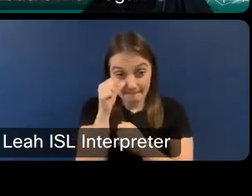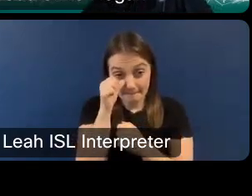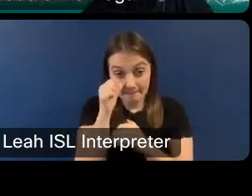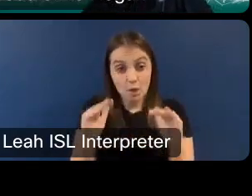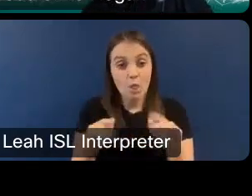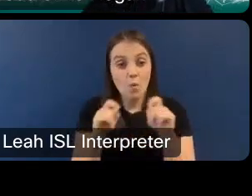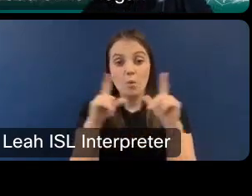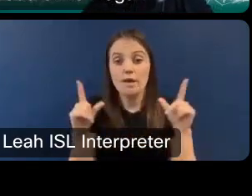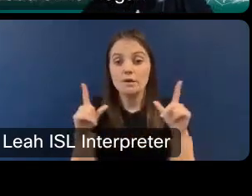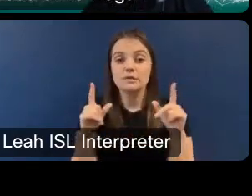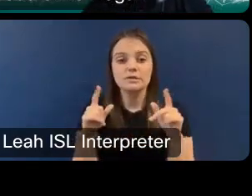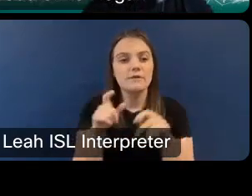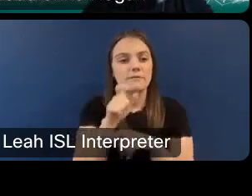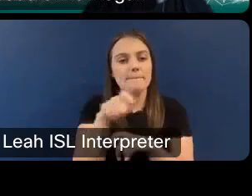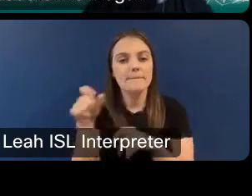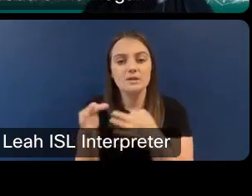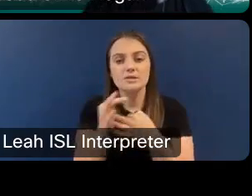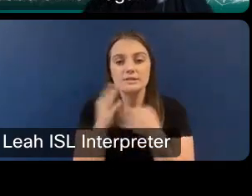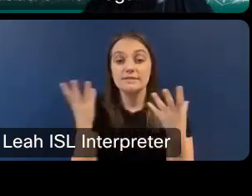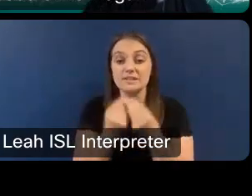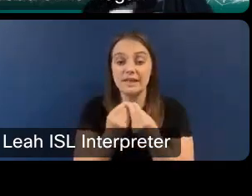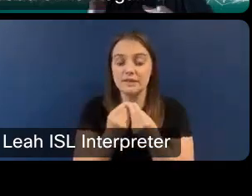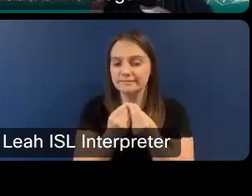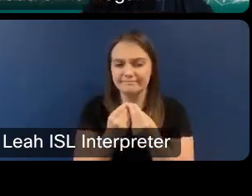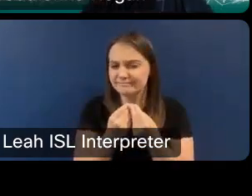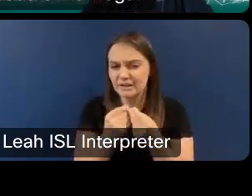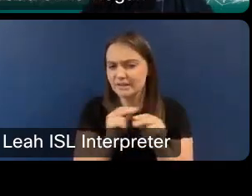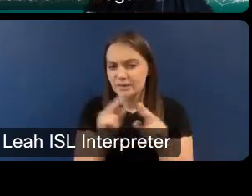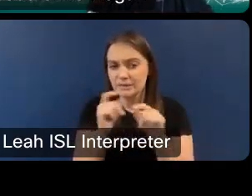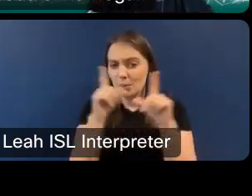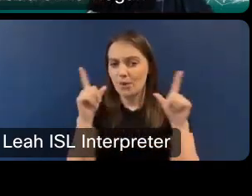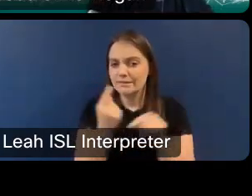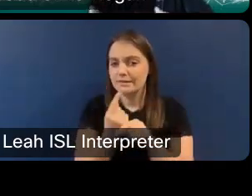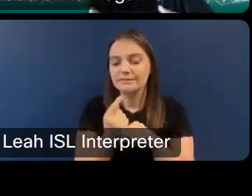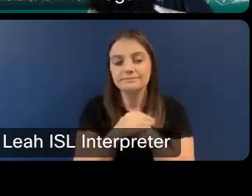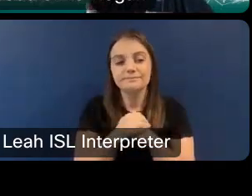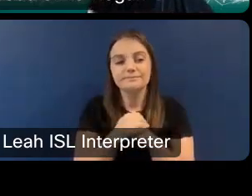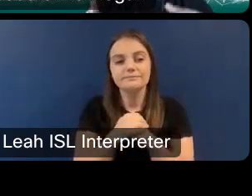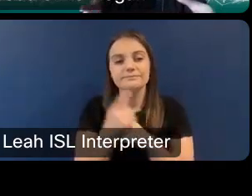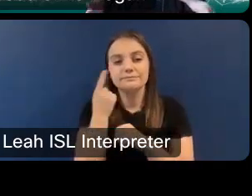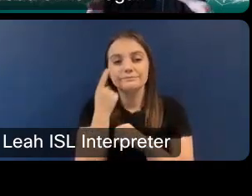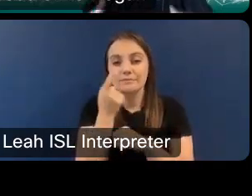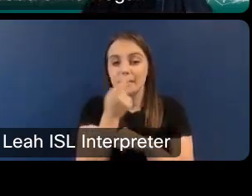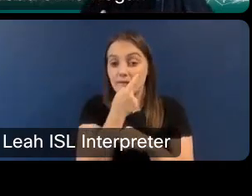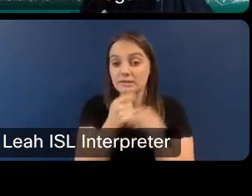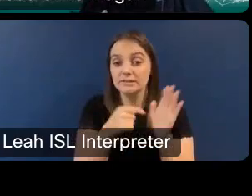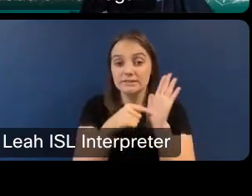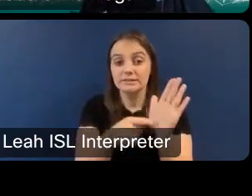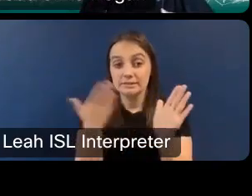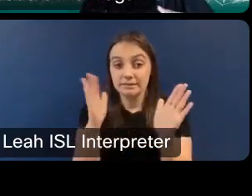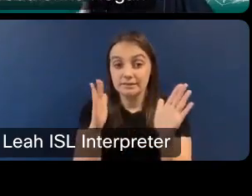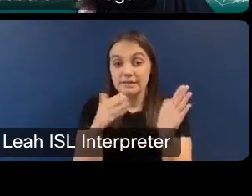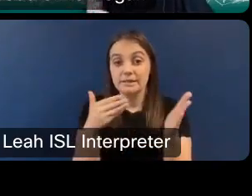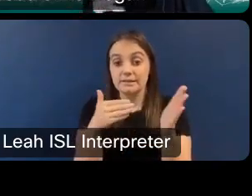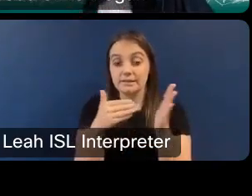safety together, which we weren't that surprised on either. There is evidence that patient safety together resources are reaching the front line,